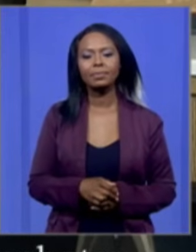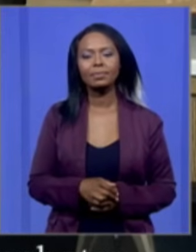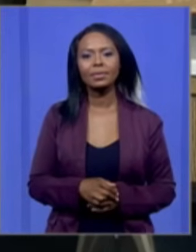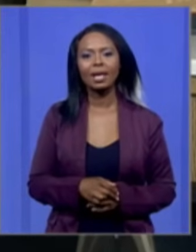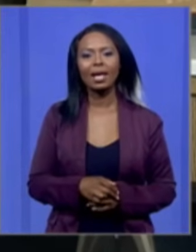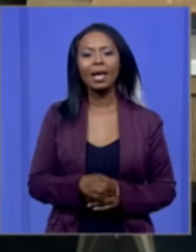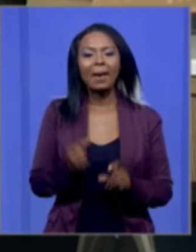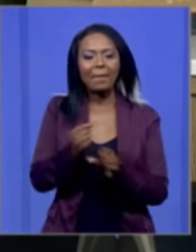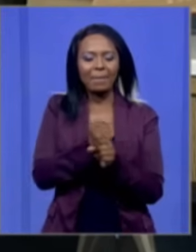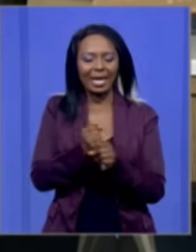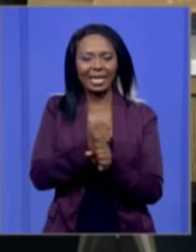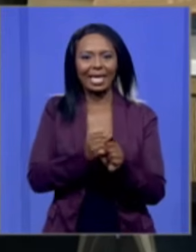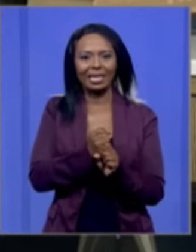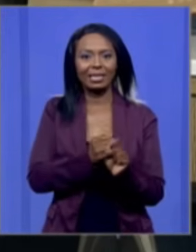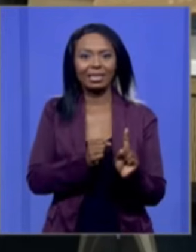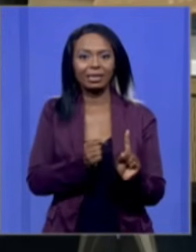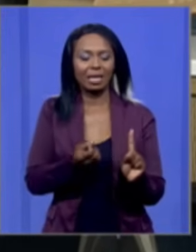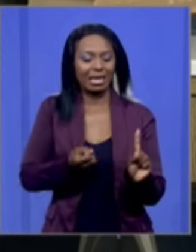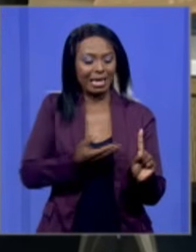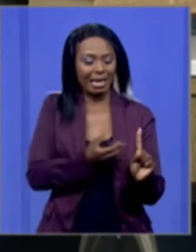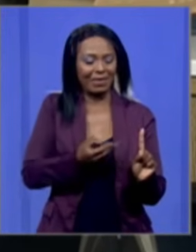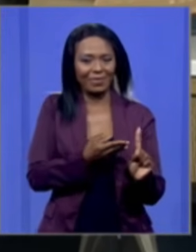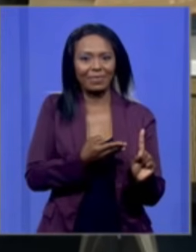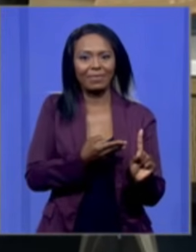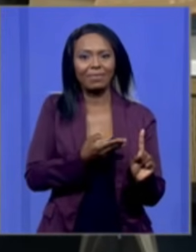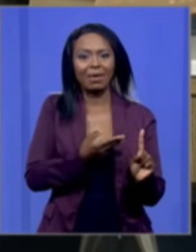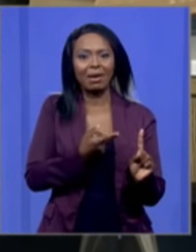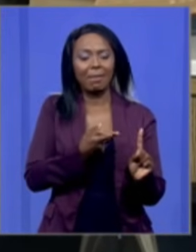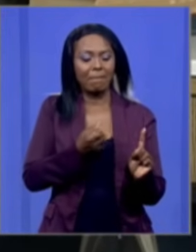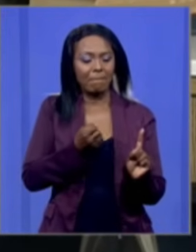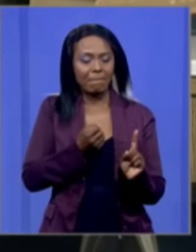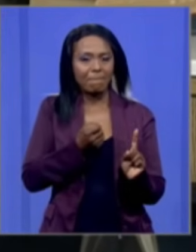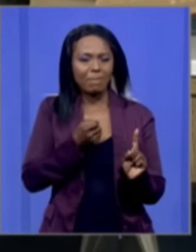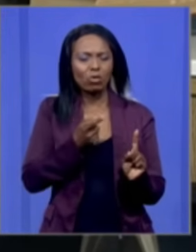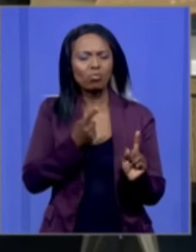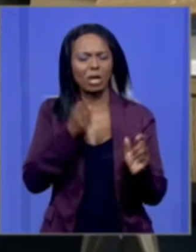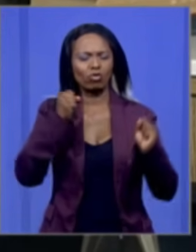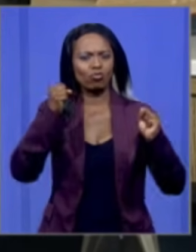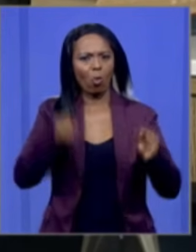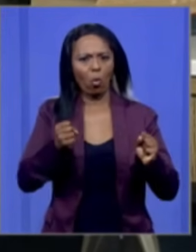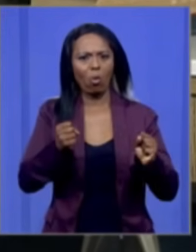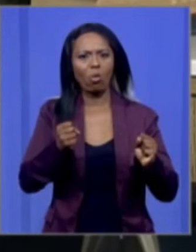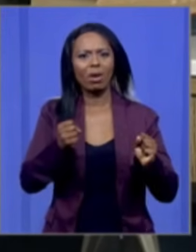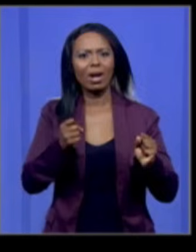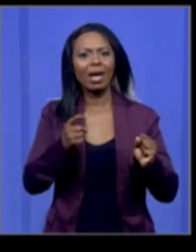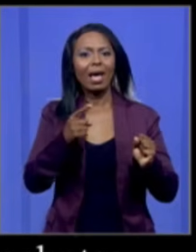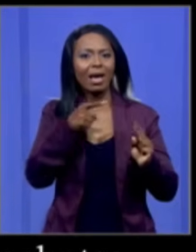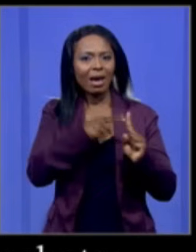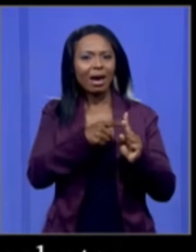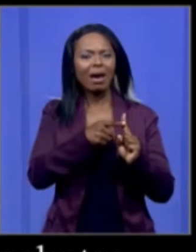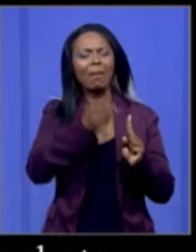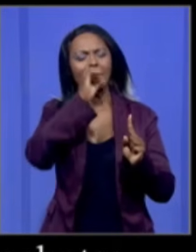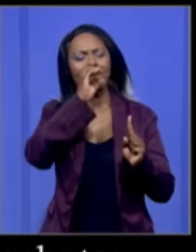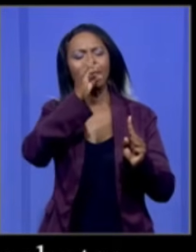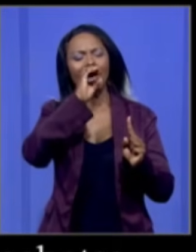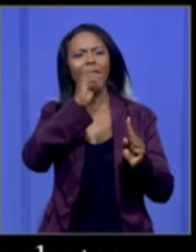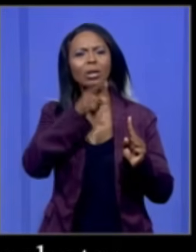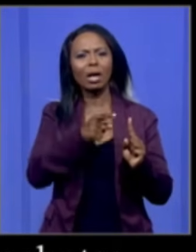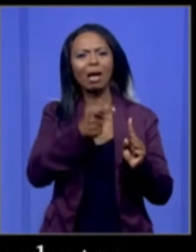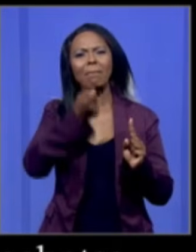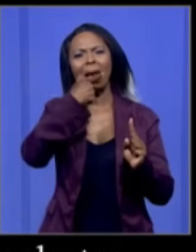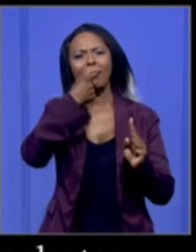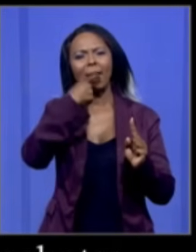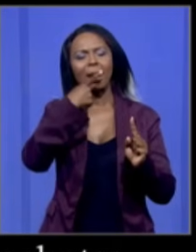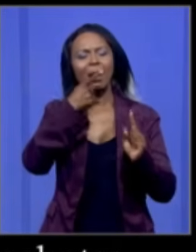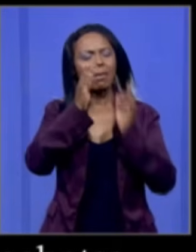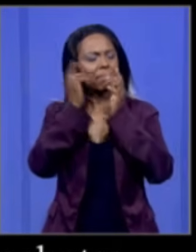ona no le too strong for yena, so medication o ne ba mo fa ona wa mo damage ditsebe. Mmaagwe a re wa kgaratlha